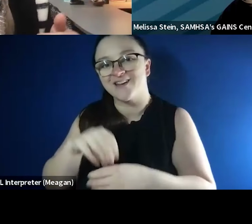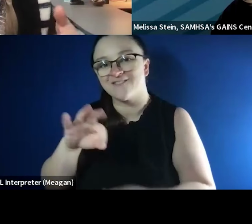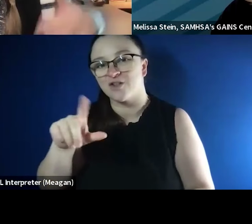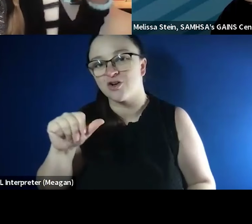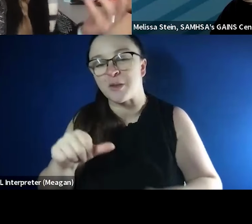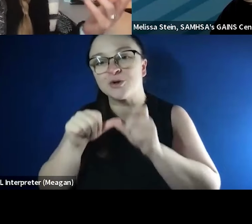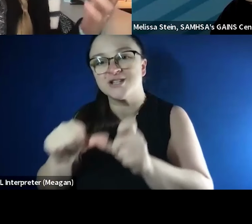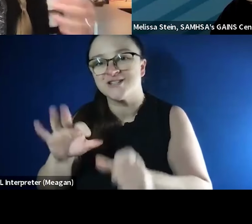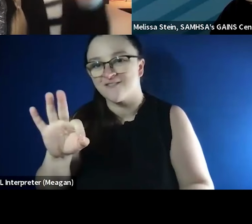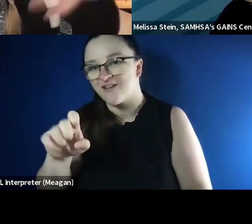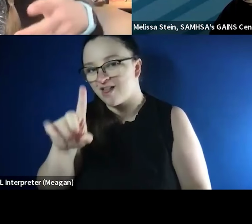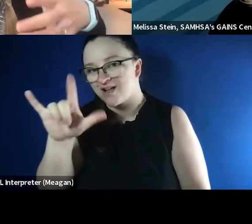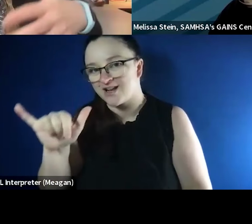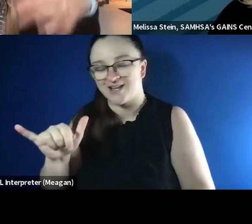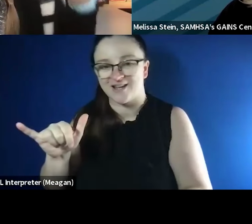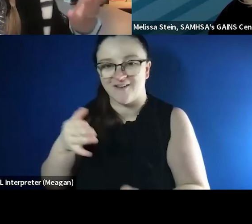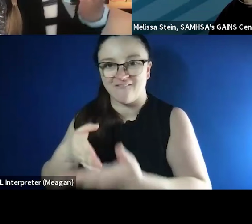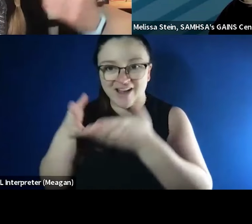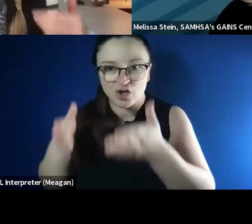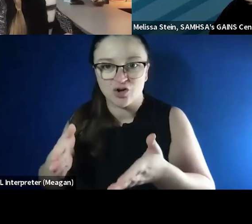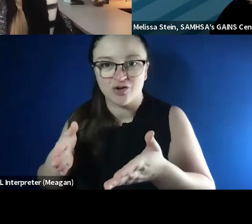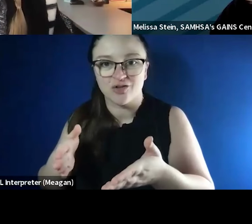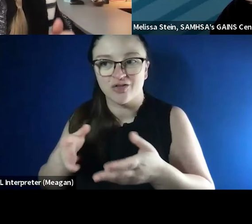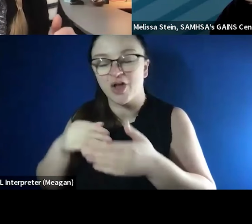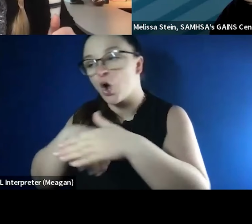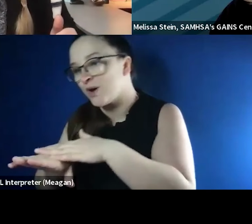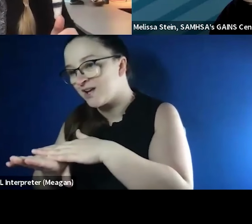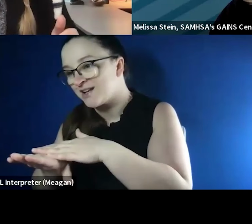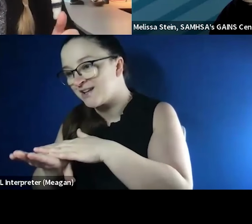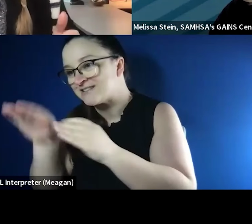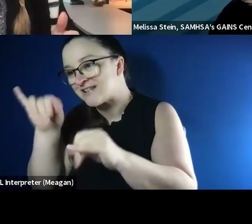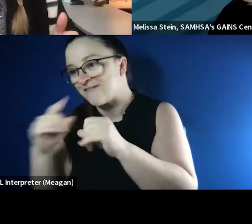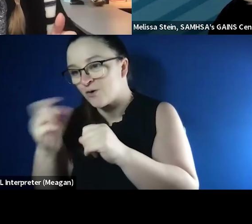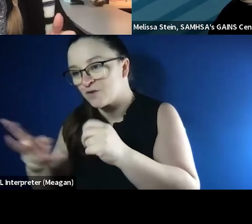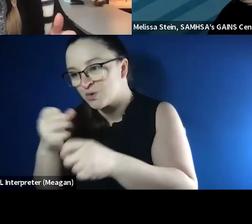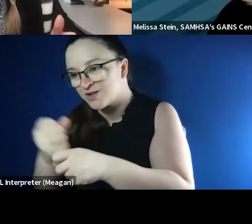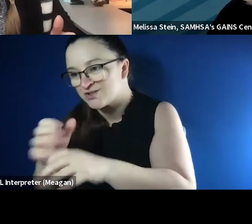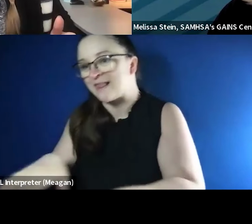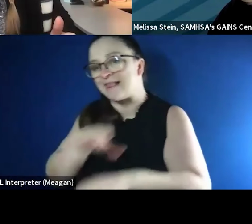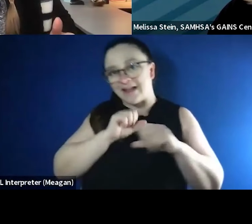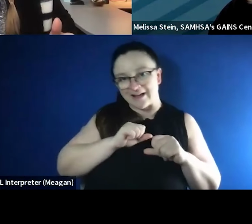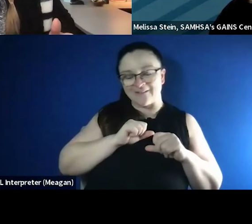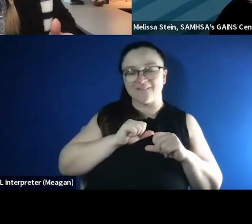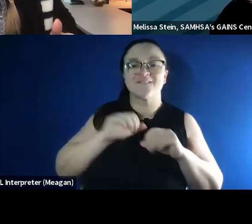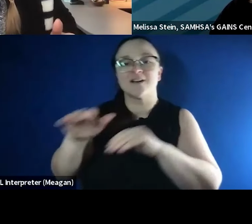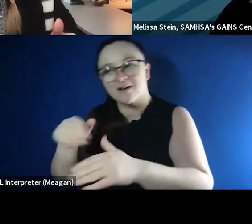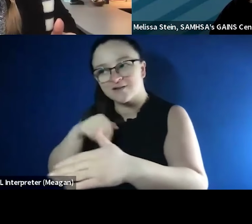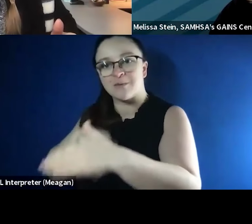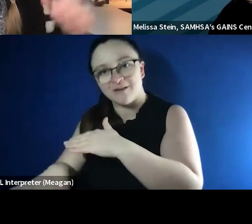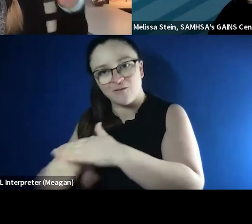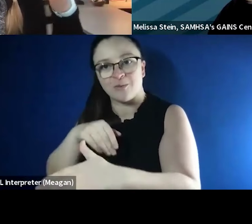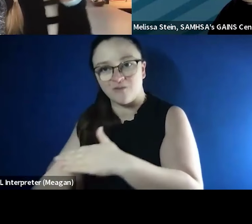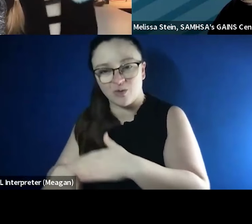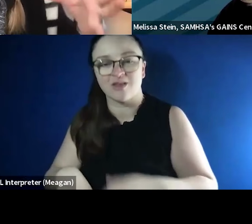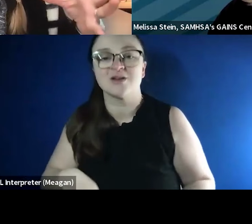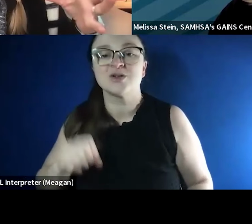offender. So they're out for a couple of years and then they're back in, you know, depending on the statutory language. So I think regarding